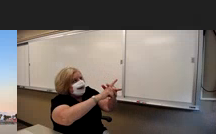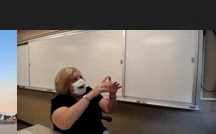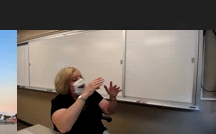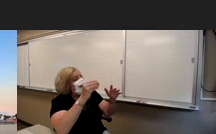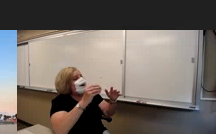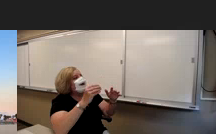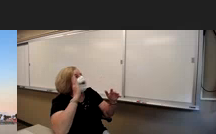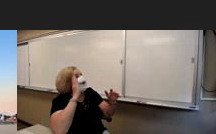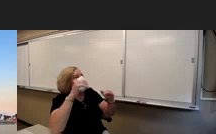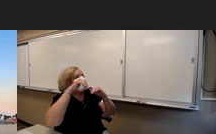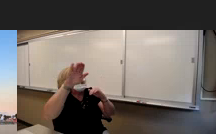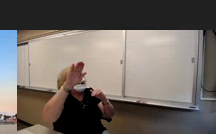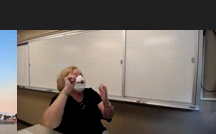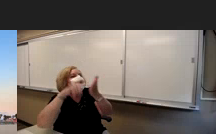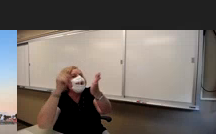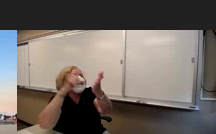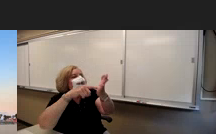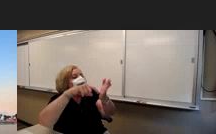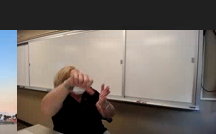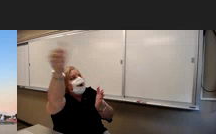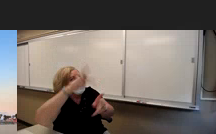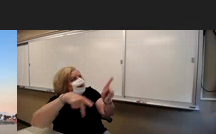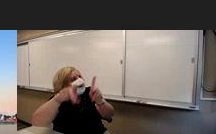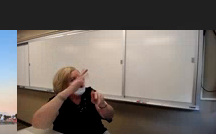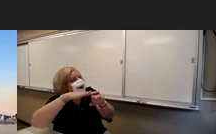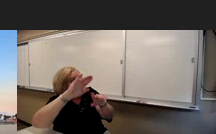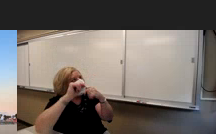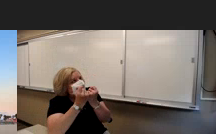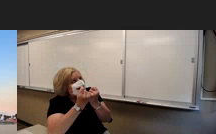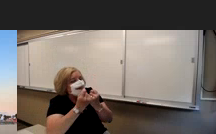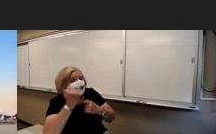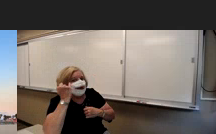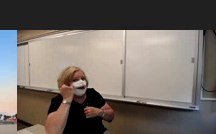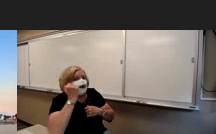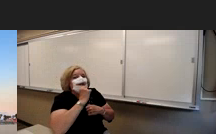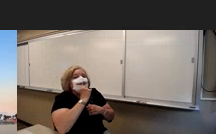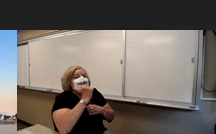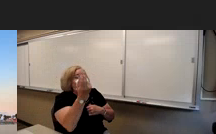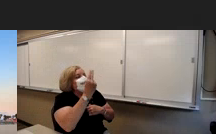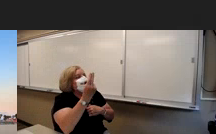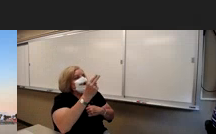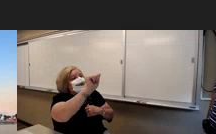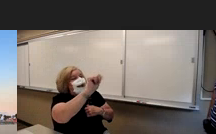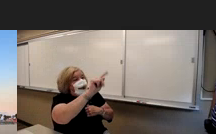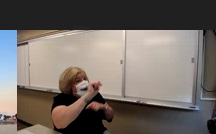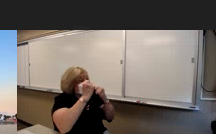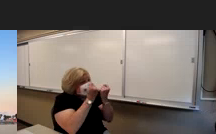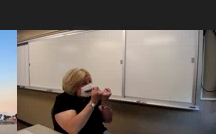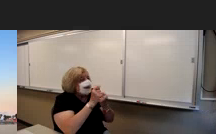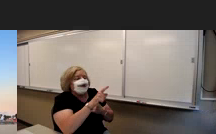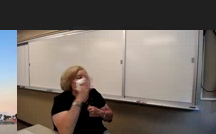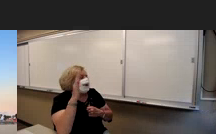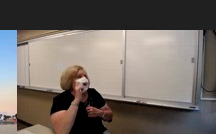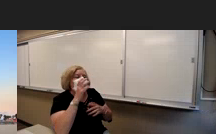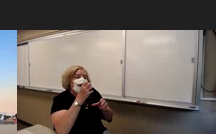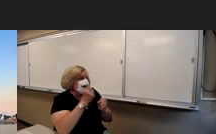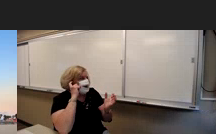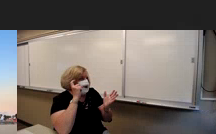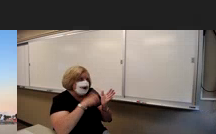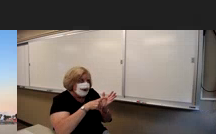to everybody. If I didn't use the @team, you guys wouldn't get a notification unless you logged into